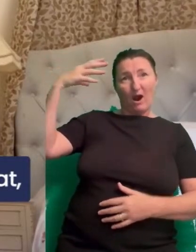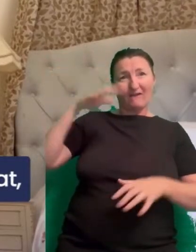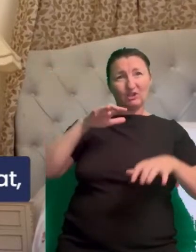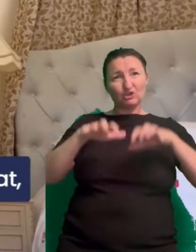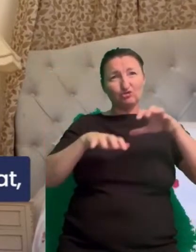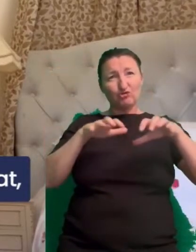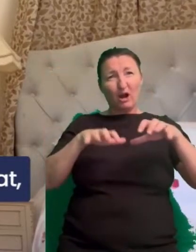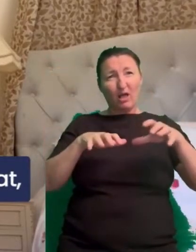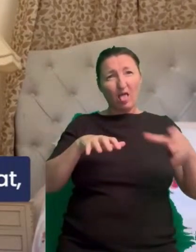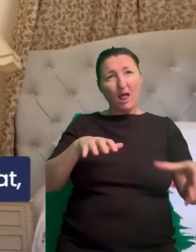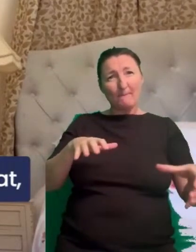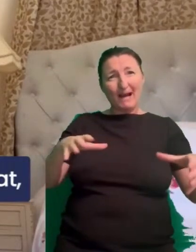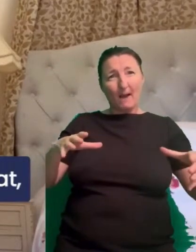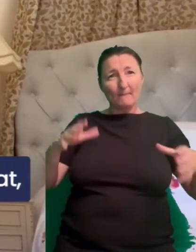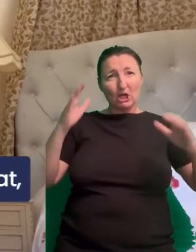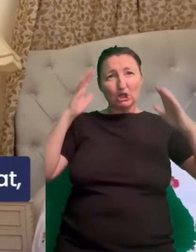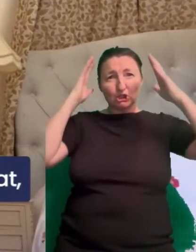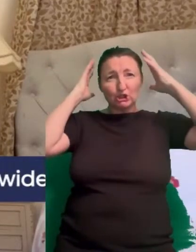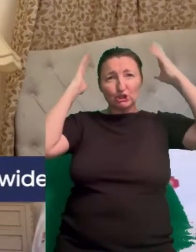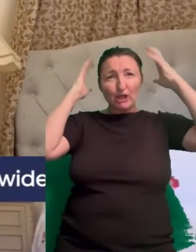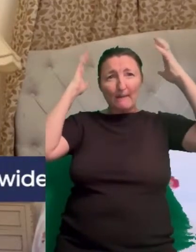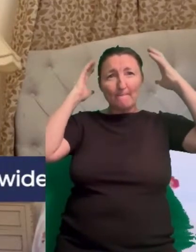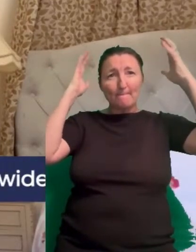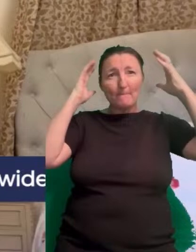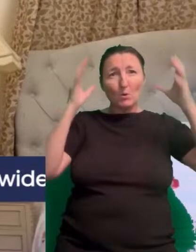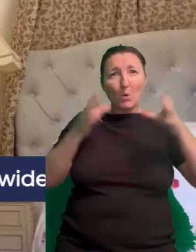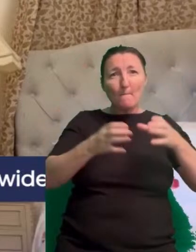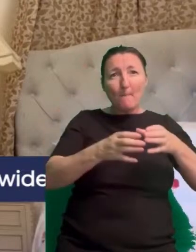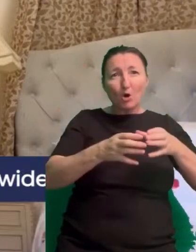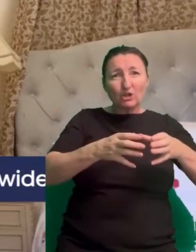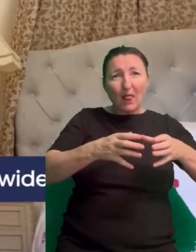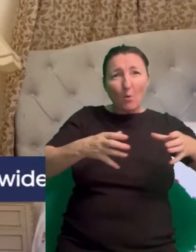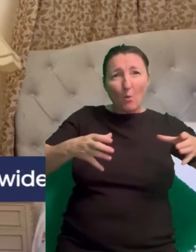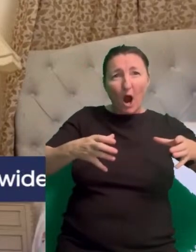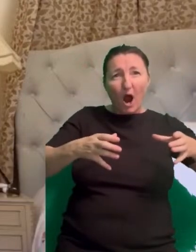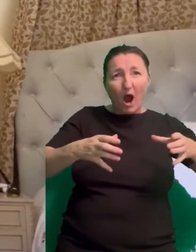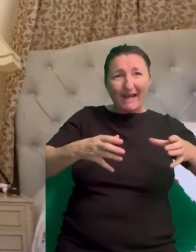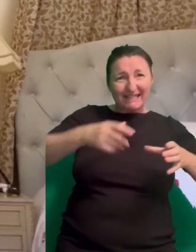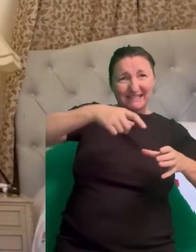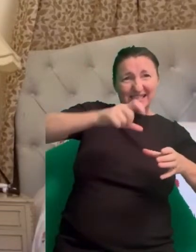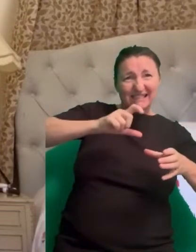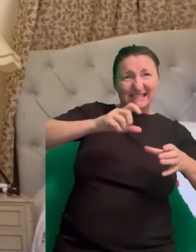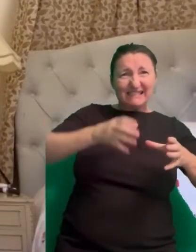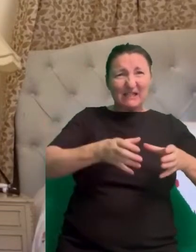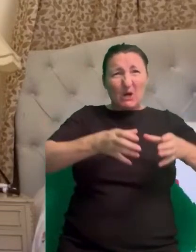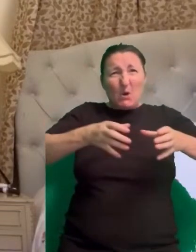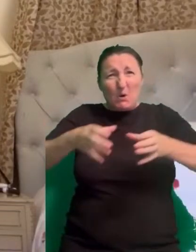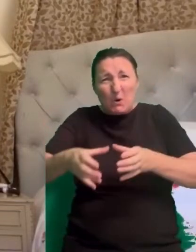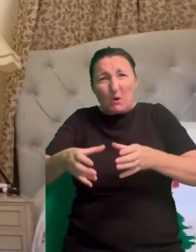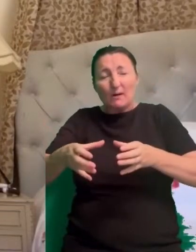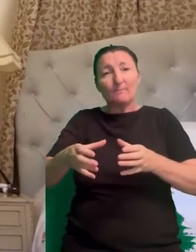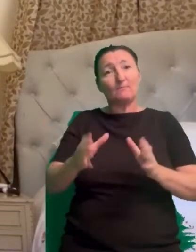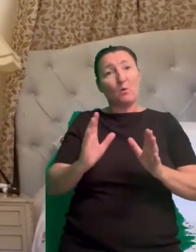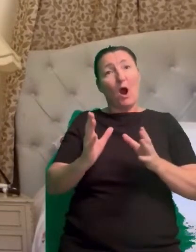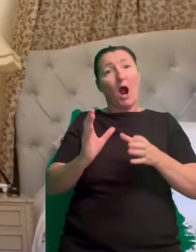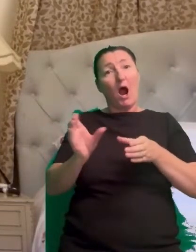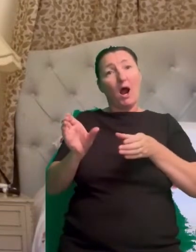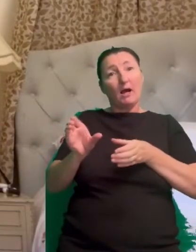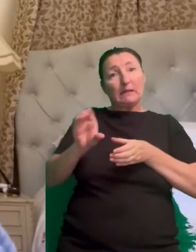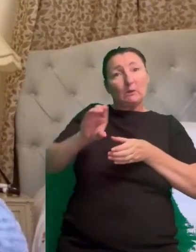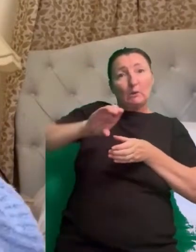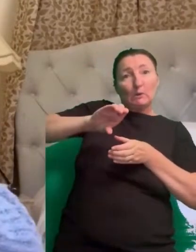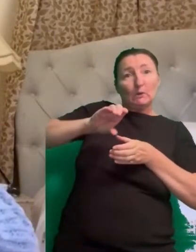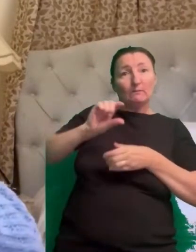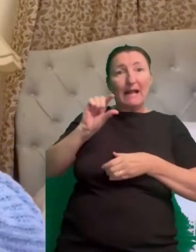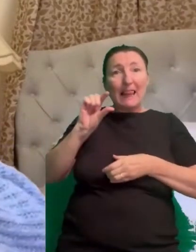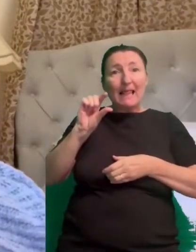my shampoo bottles and things like that, because they're very heavy and they're usually very wide. So I actually decant everything